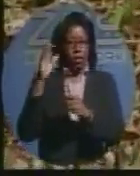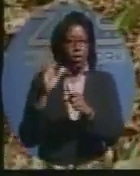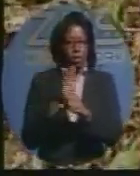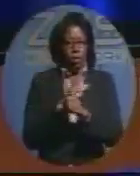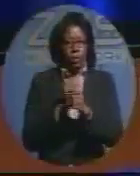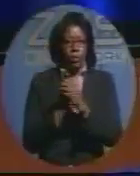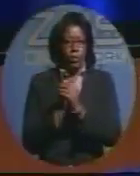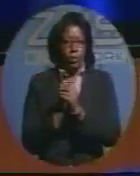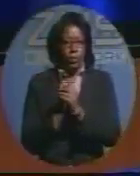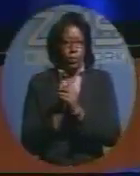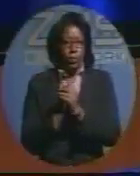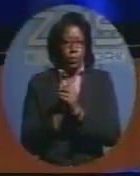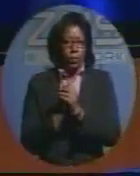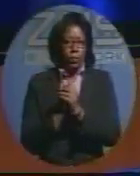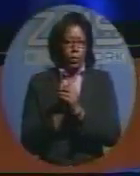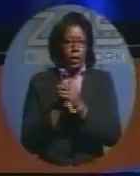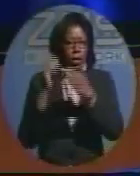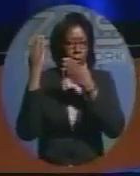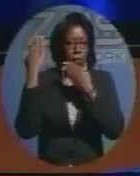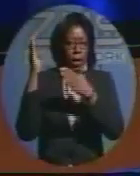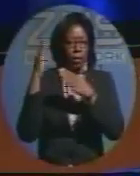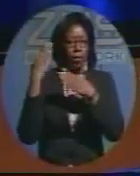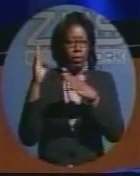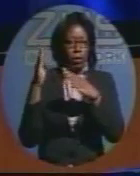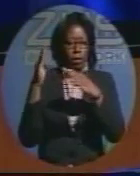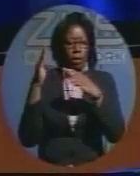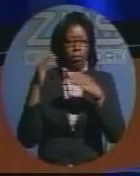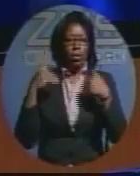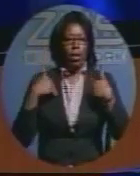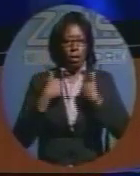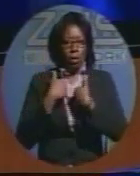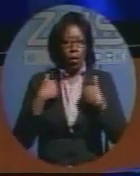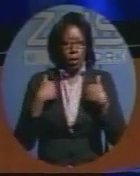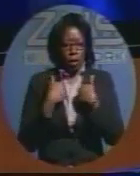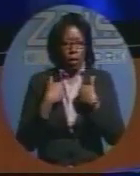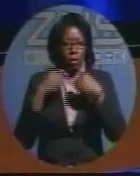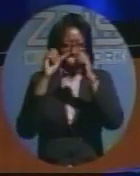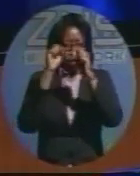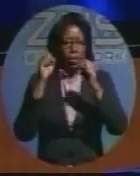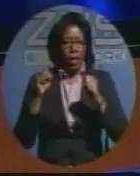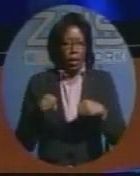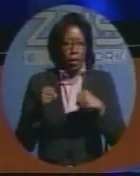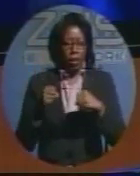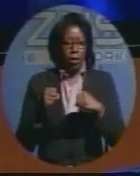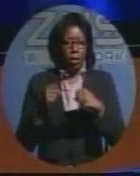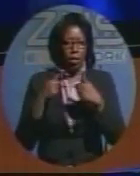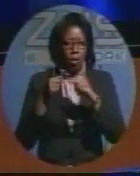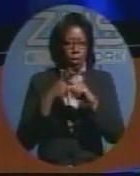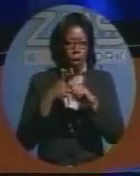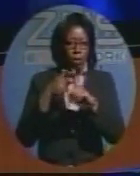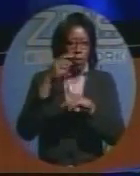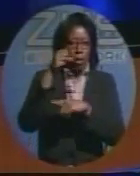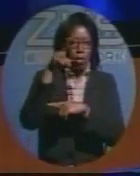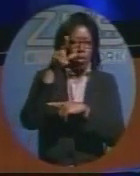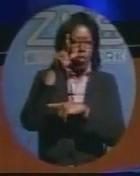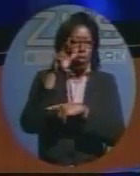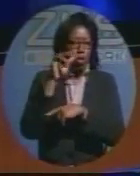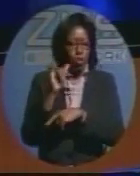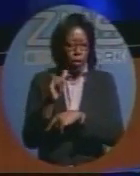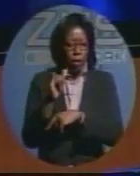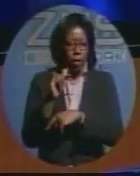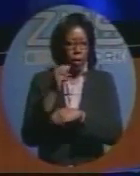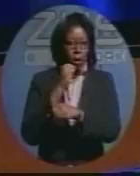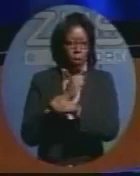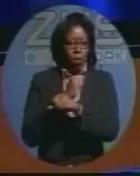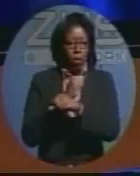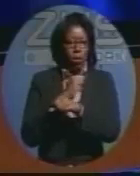News. The Bahamas Humane Society is pushing for the prosecution of surrey operators who fail to provide proper